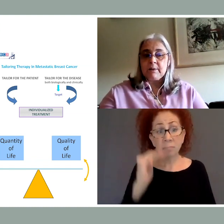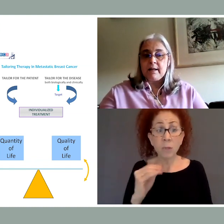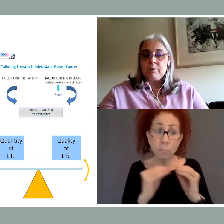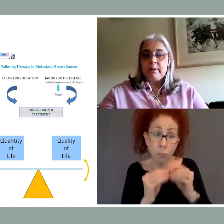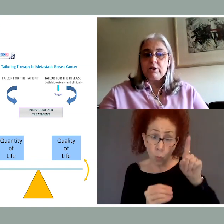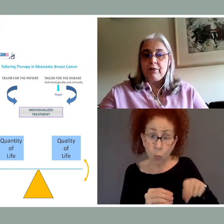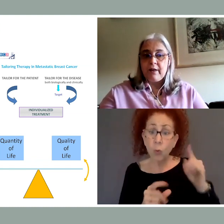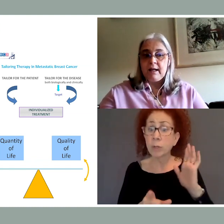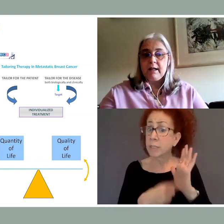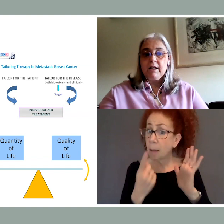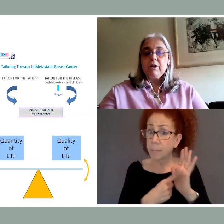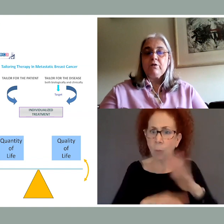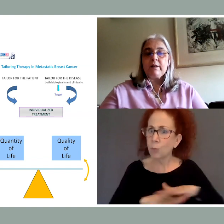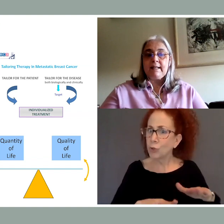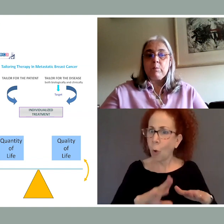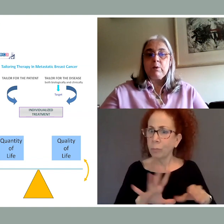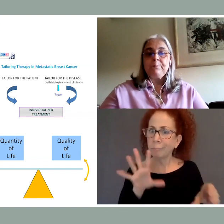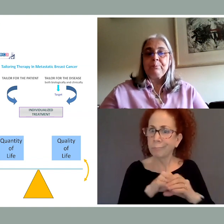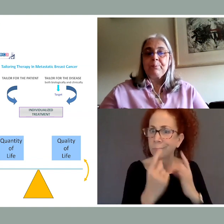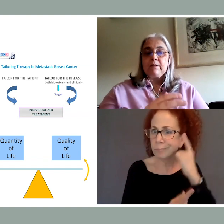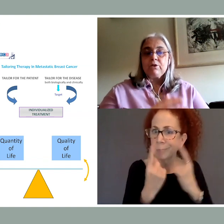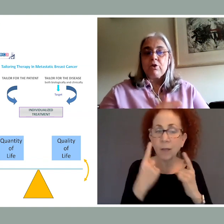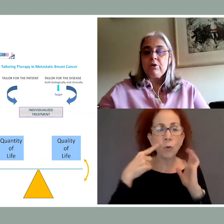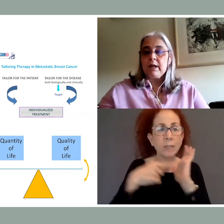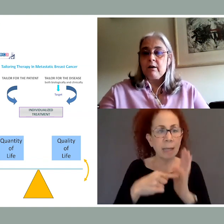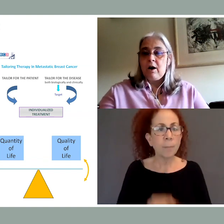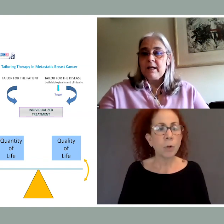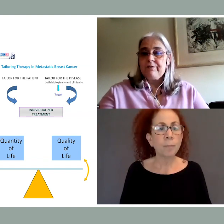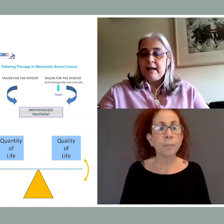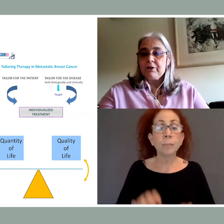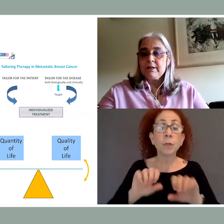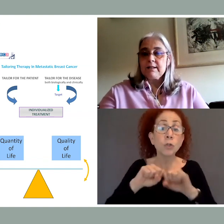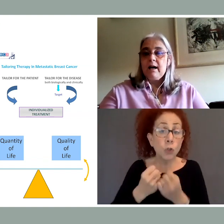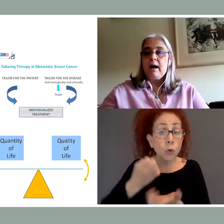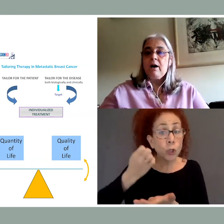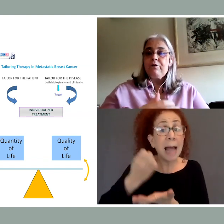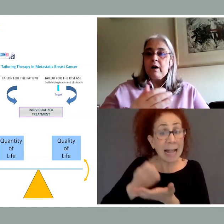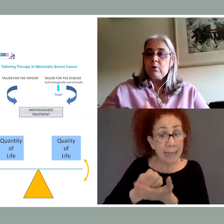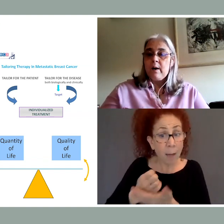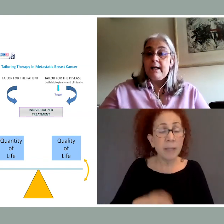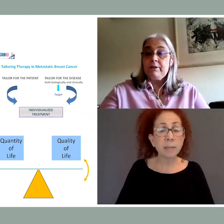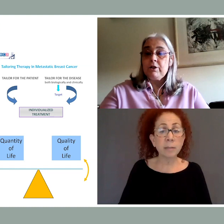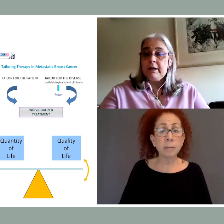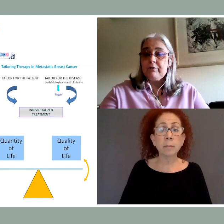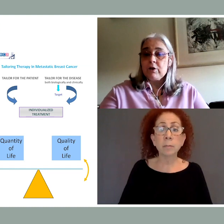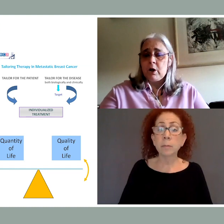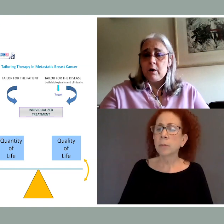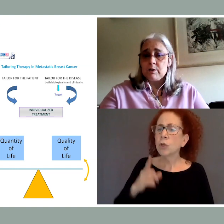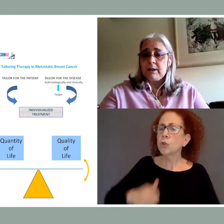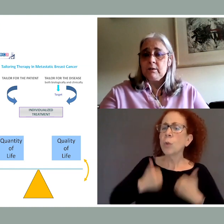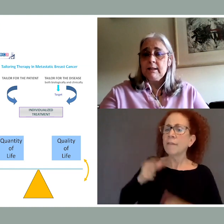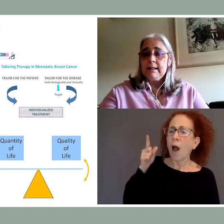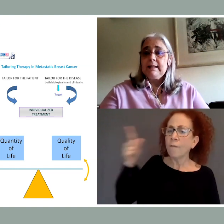that sometimes we don't think. For example, socioeconomic factors. How far away do you live from